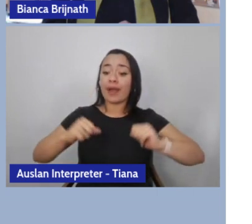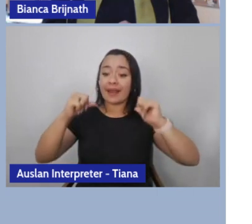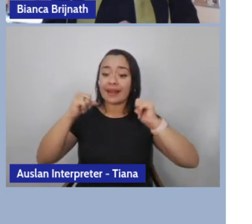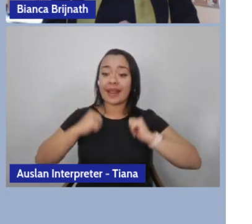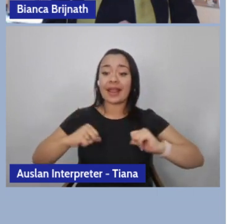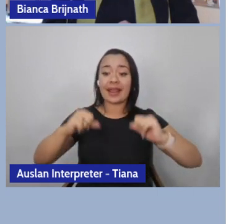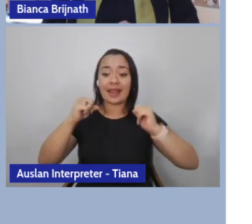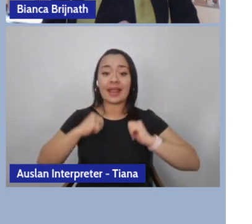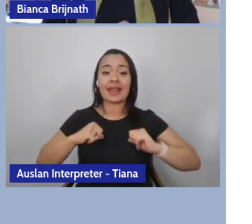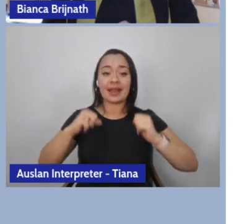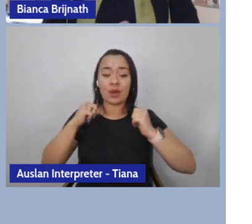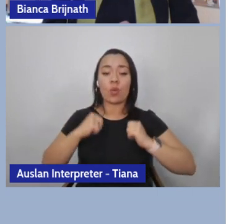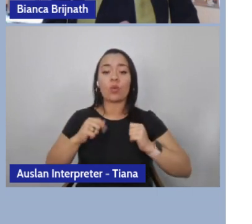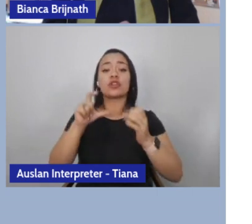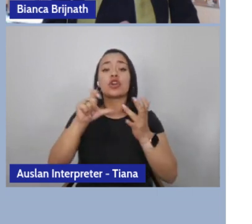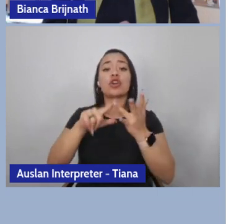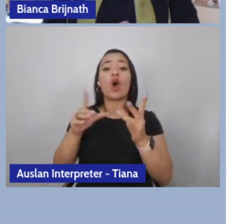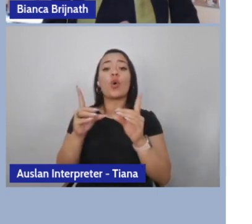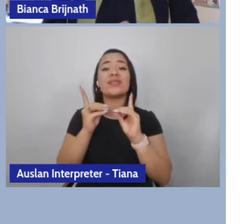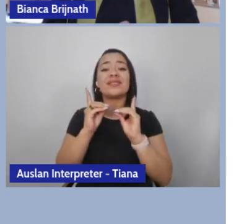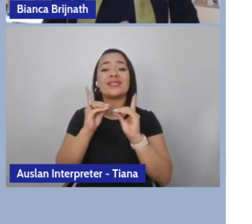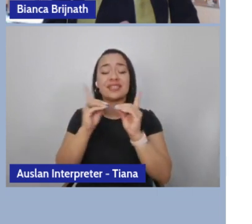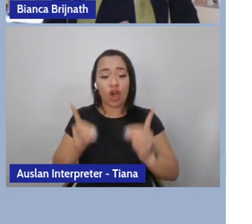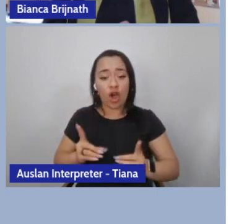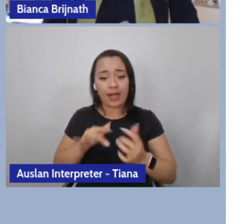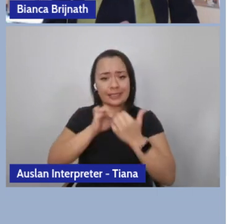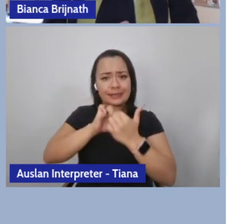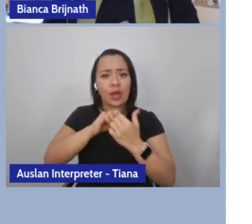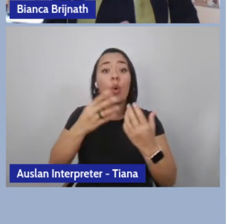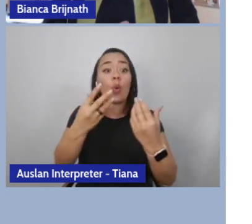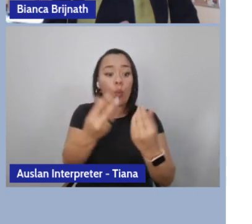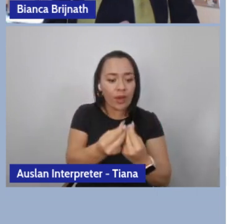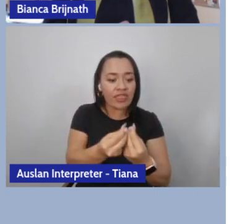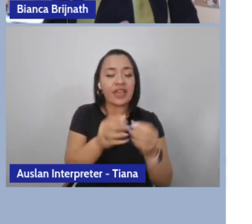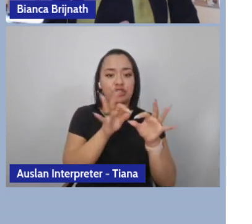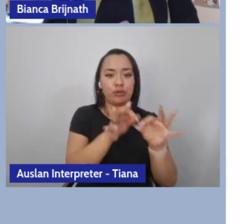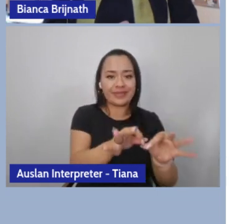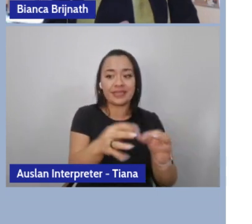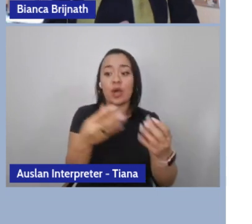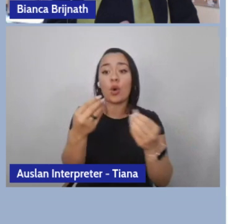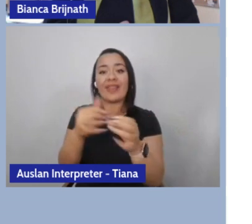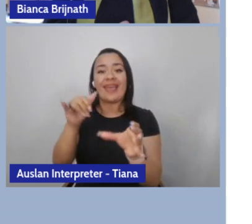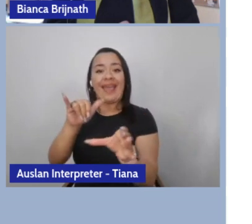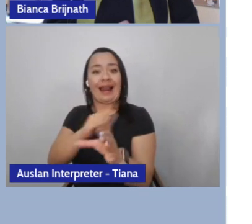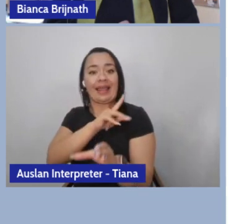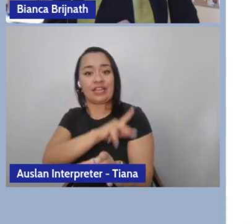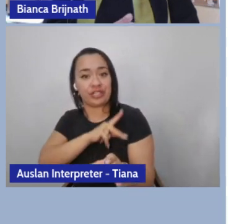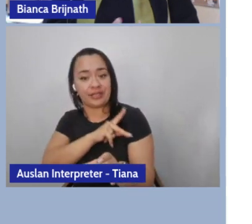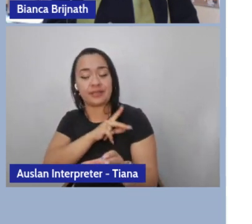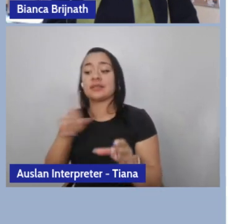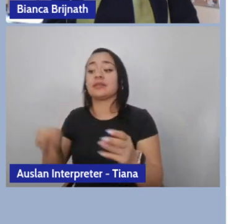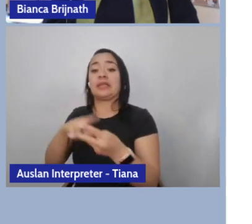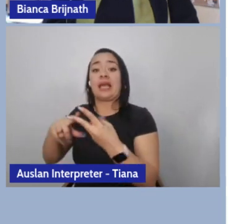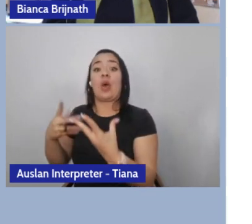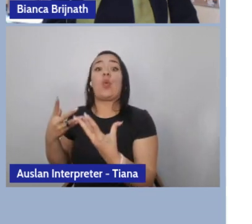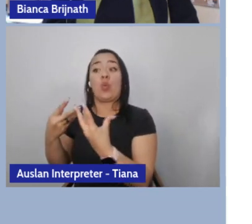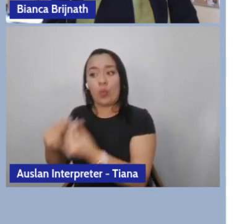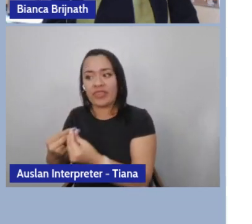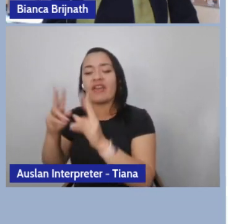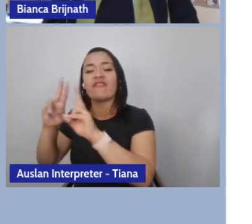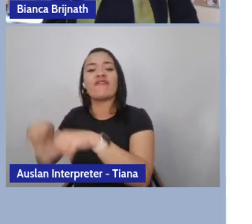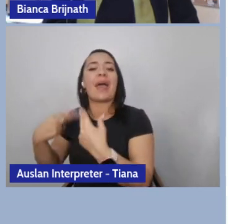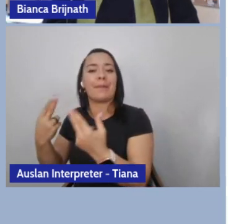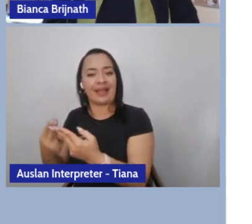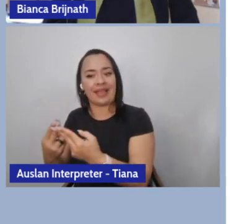much co-designed with interpreters themselves, with clinicians, and with family carers of people with dementia, obviously from